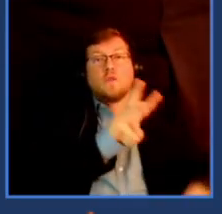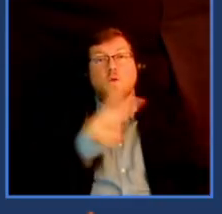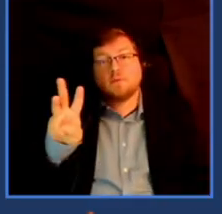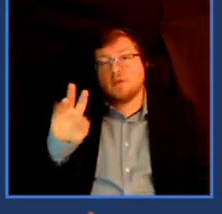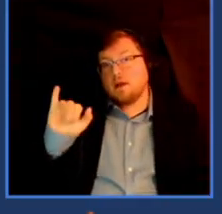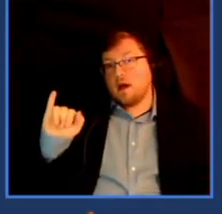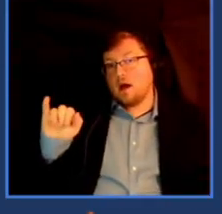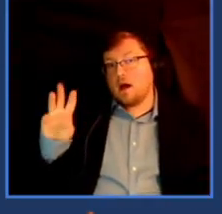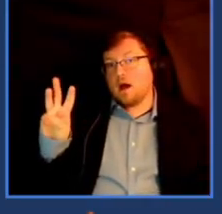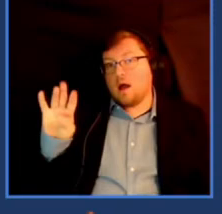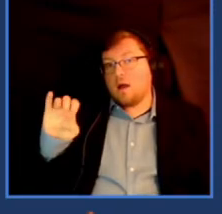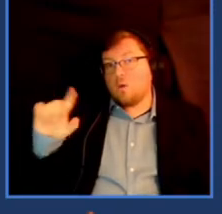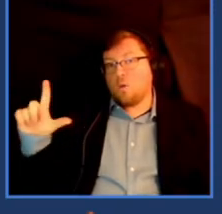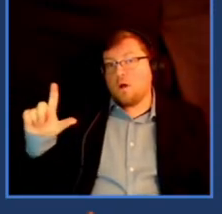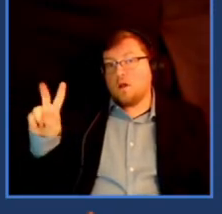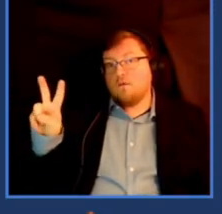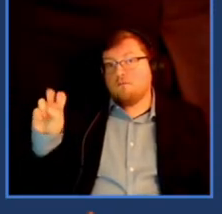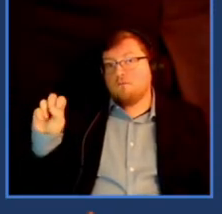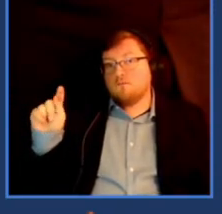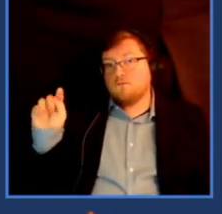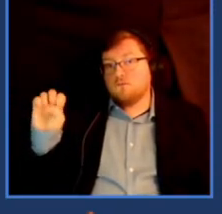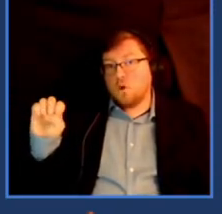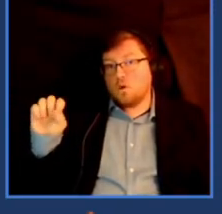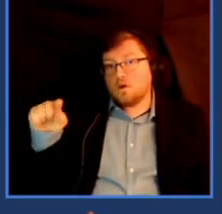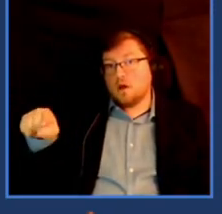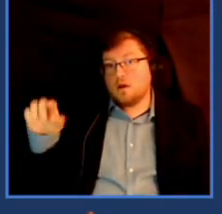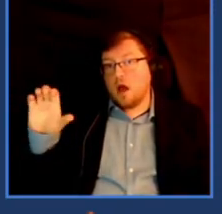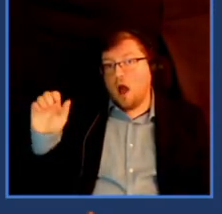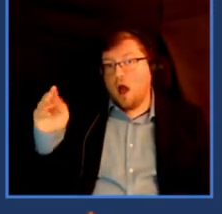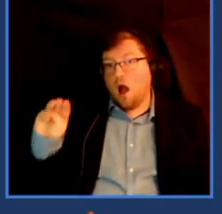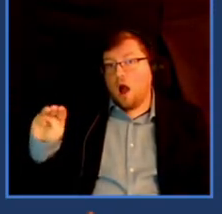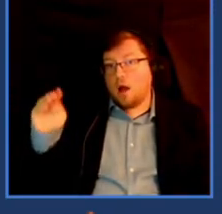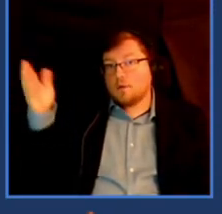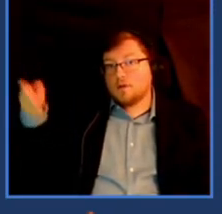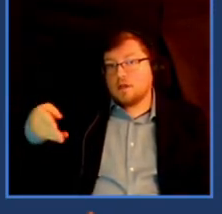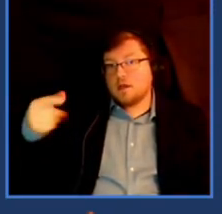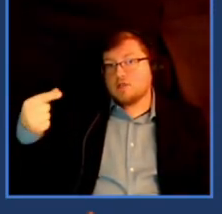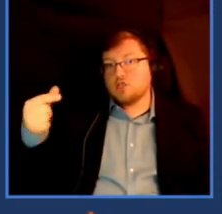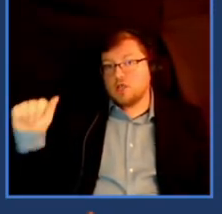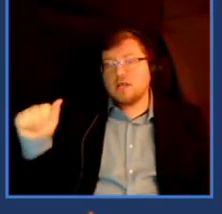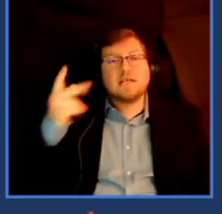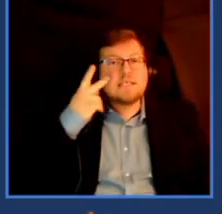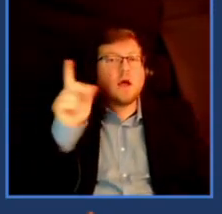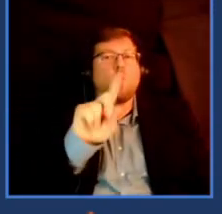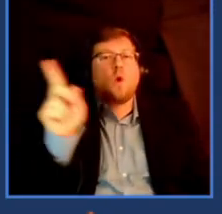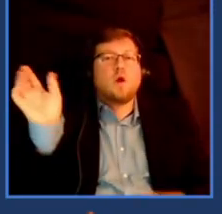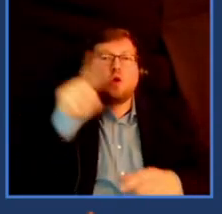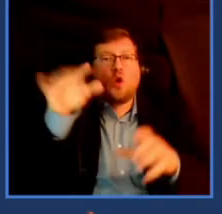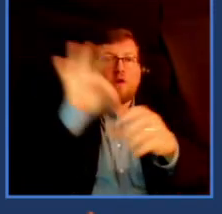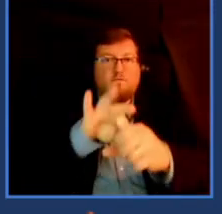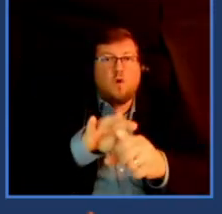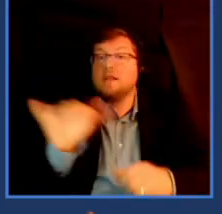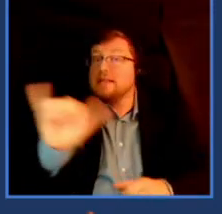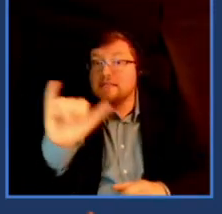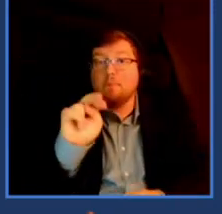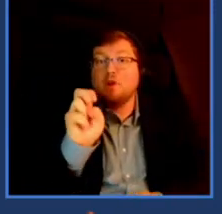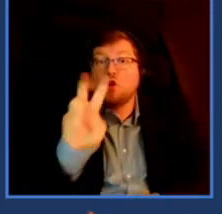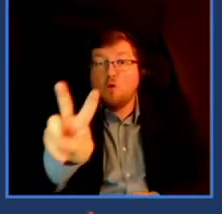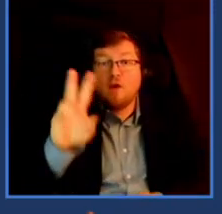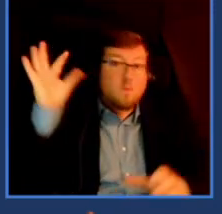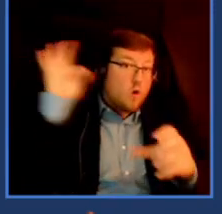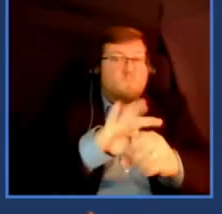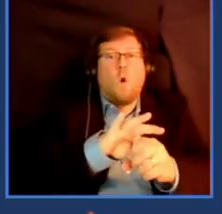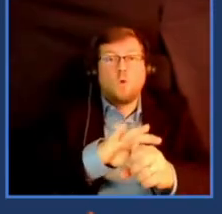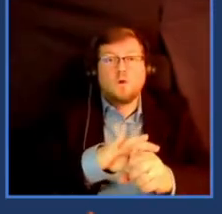iwillvote.com/GA to find your polling location. Just like you did in November. Vote, vote, vote. Vote for